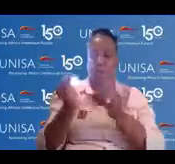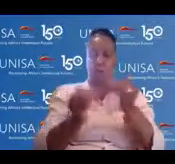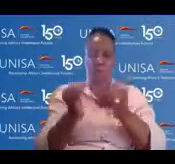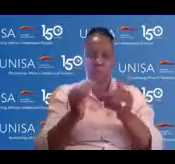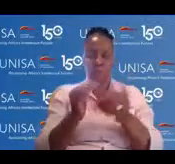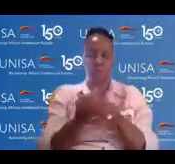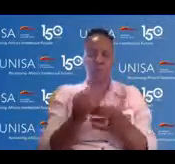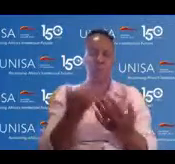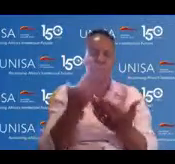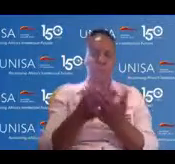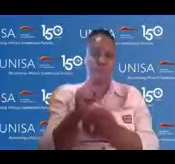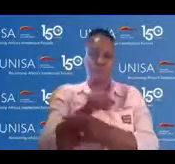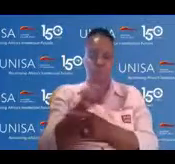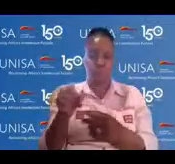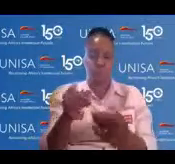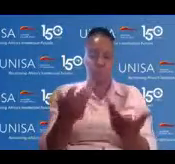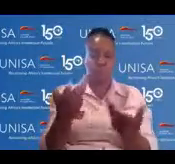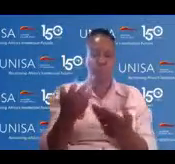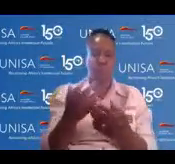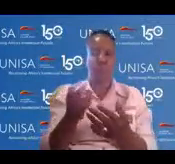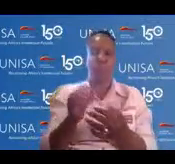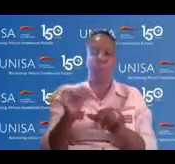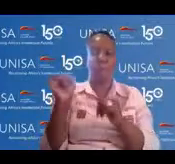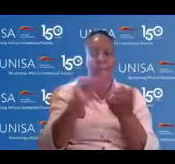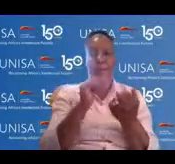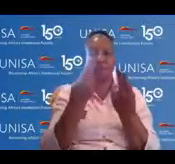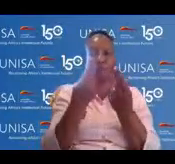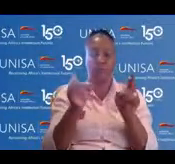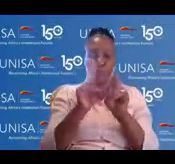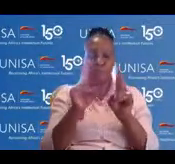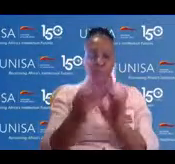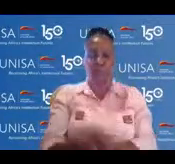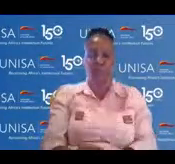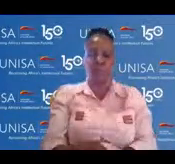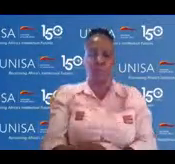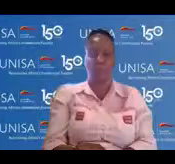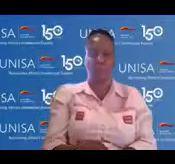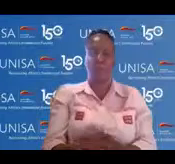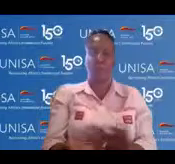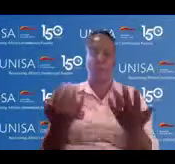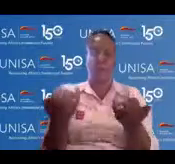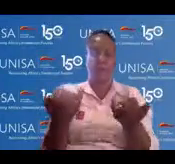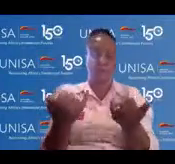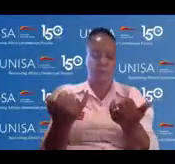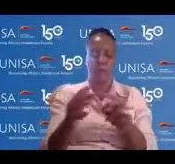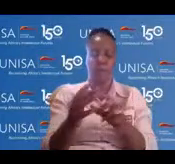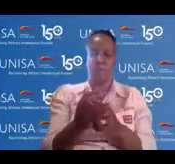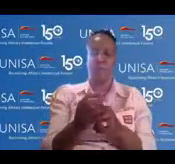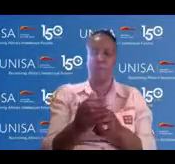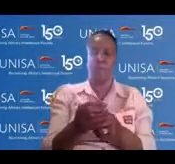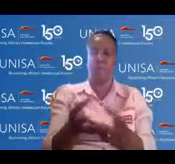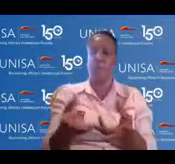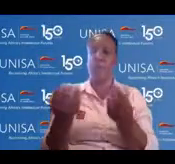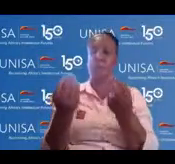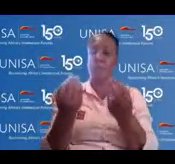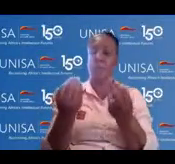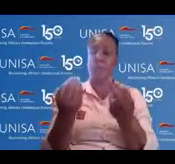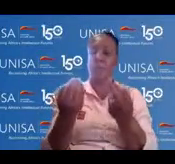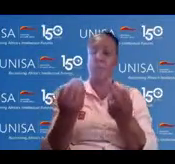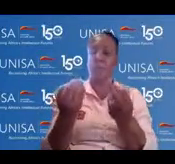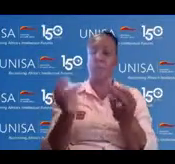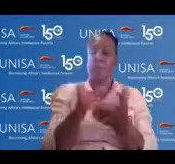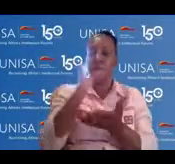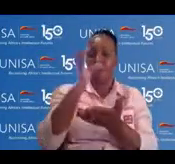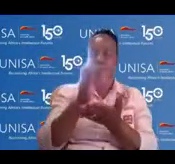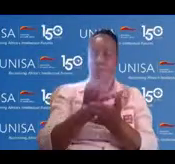you, then you return it back to the university. By now, if you didn't receive the confirmation letter to